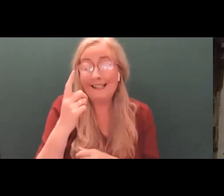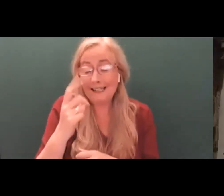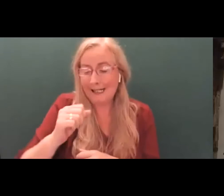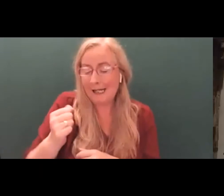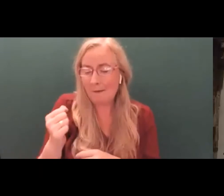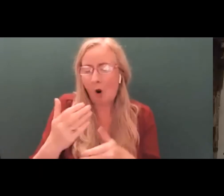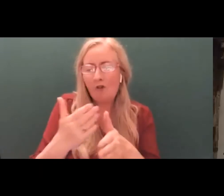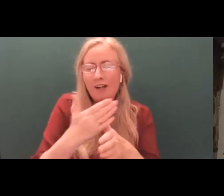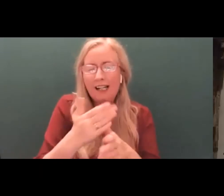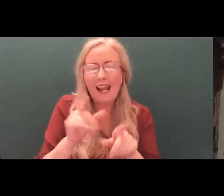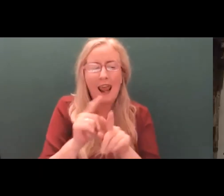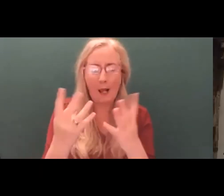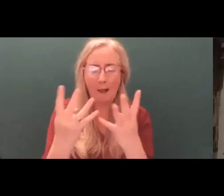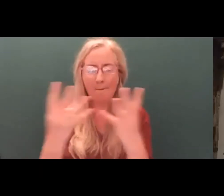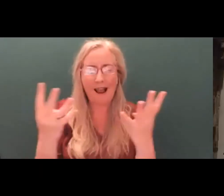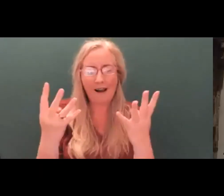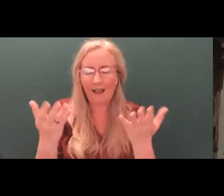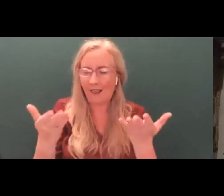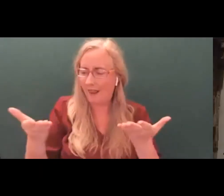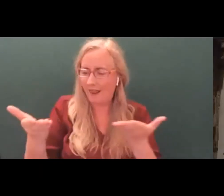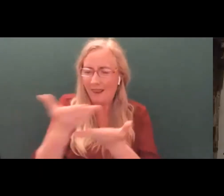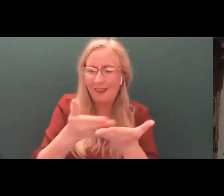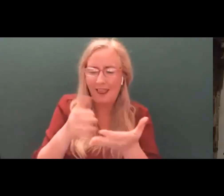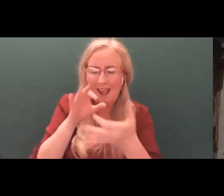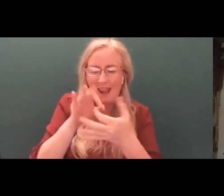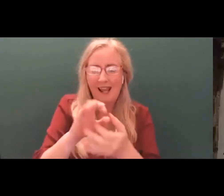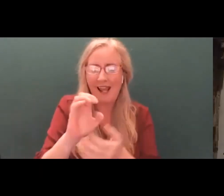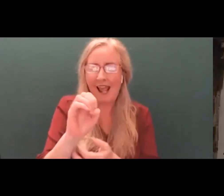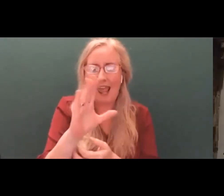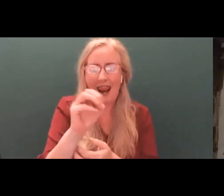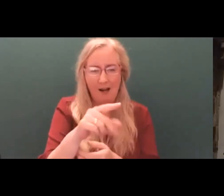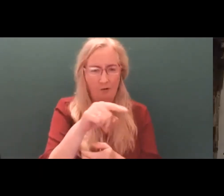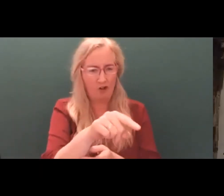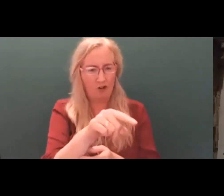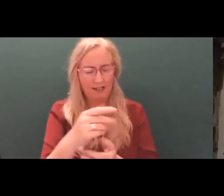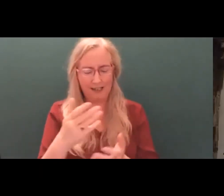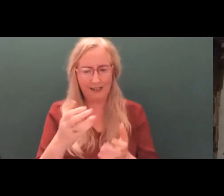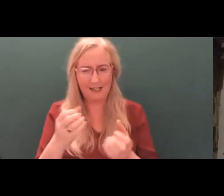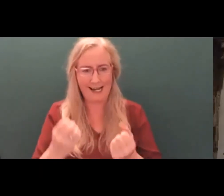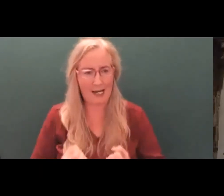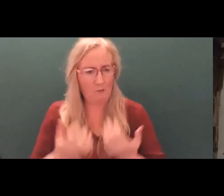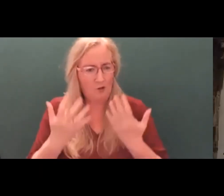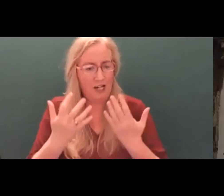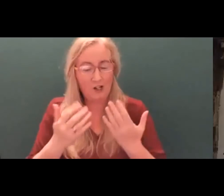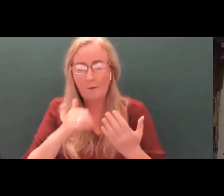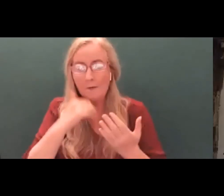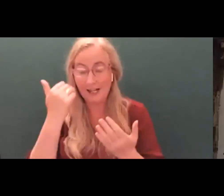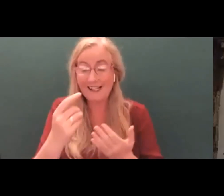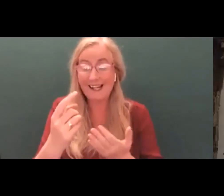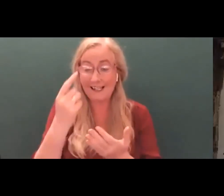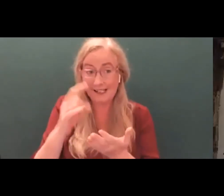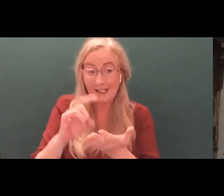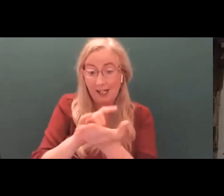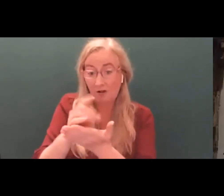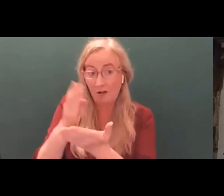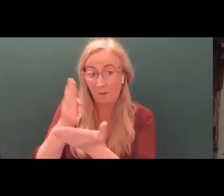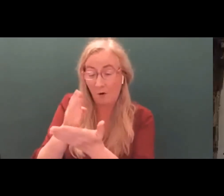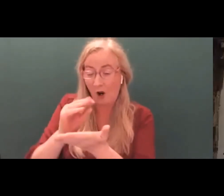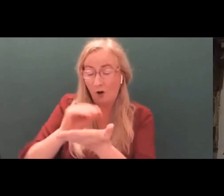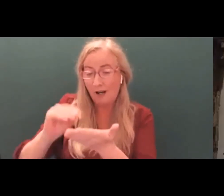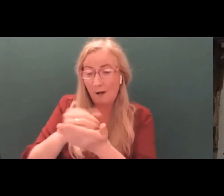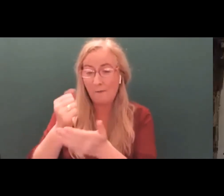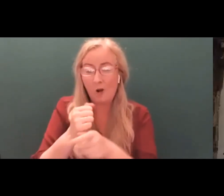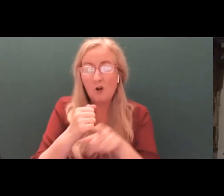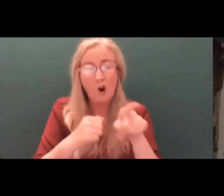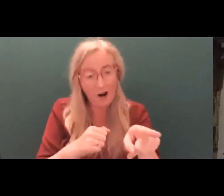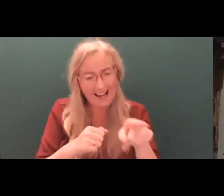of a panel discussion on Ellen as inspiration, because a historical novel had been published based on her story, and the event